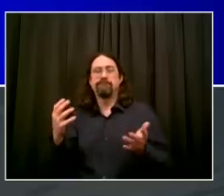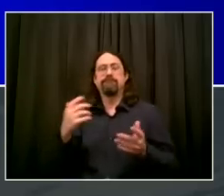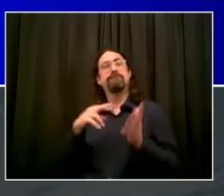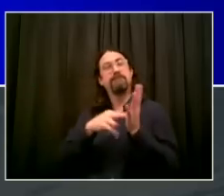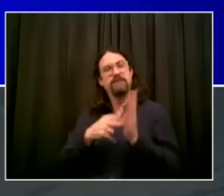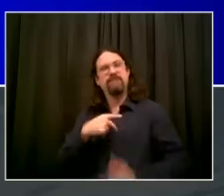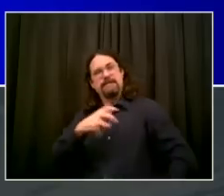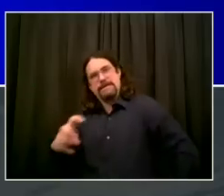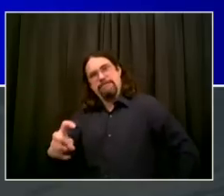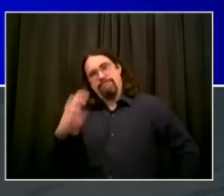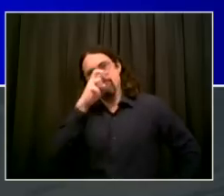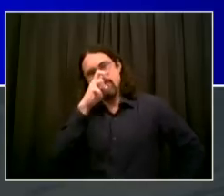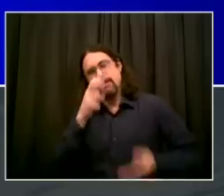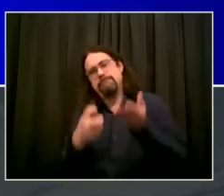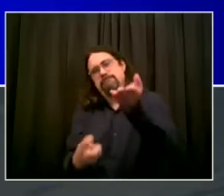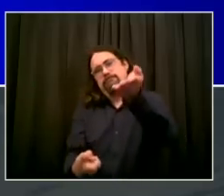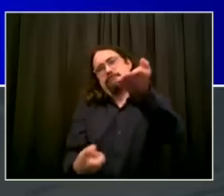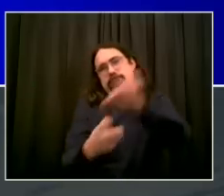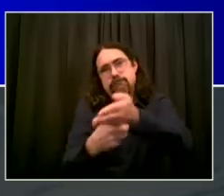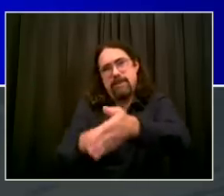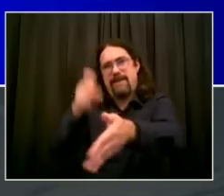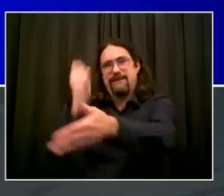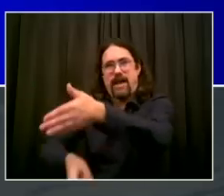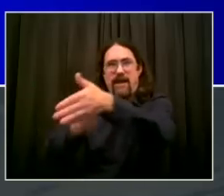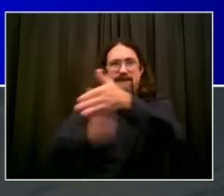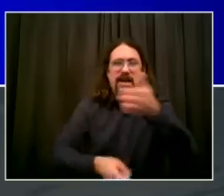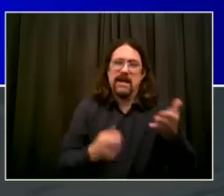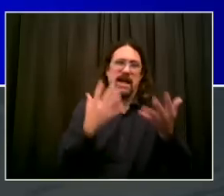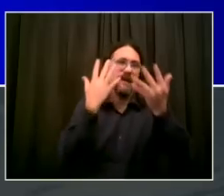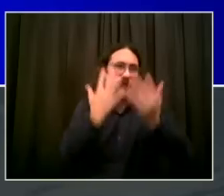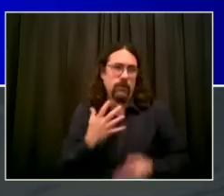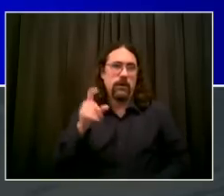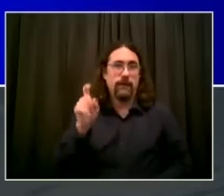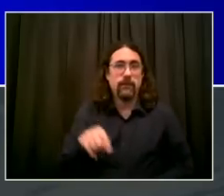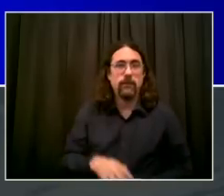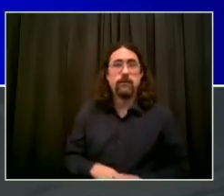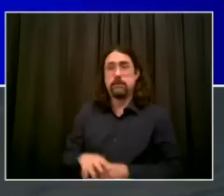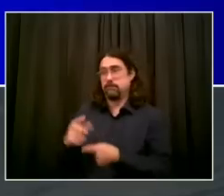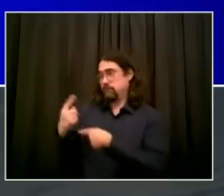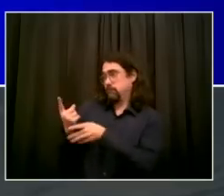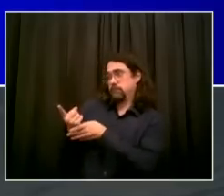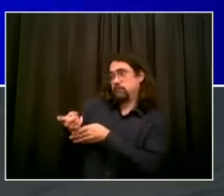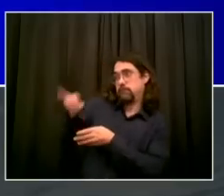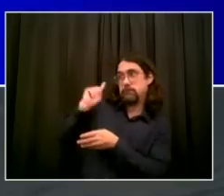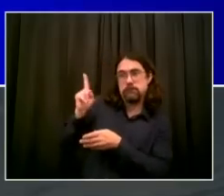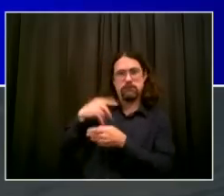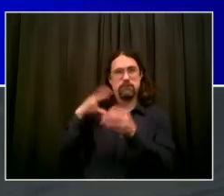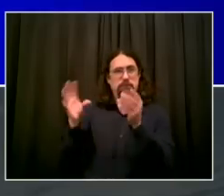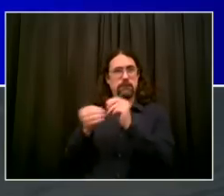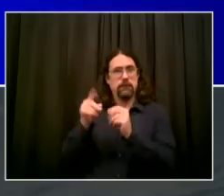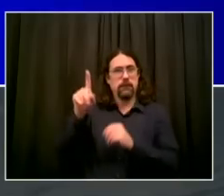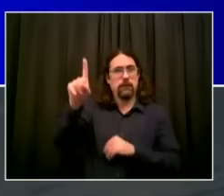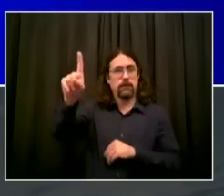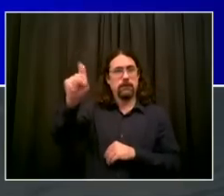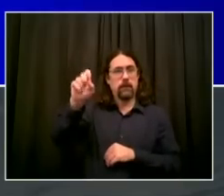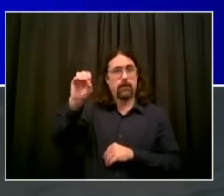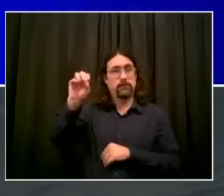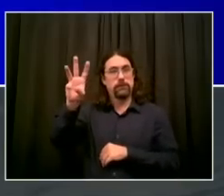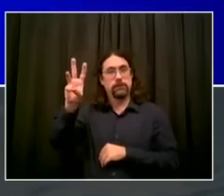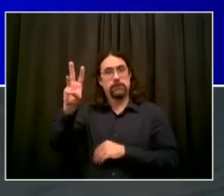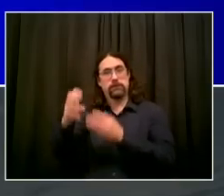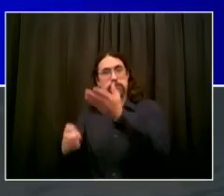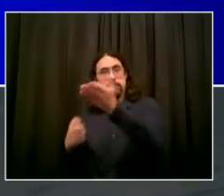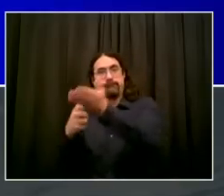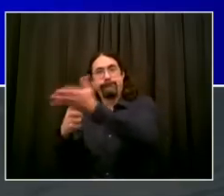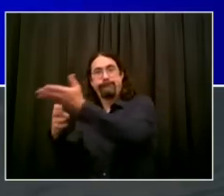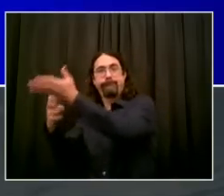state's declaration. We've shut down stores when needed. We've shut down schools, both public and non-public, when needed. Wherever we need to, we